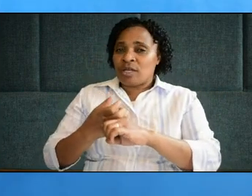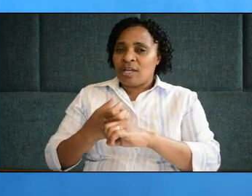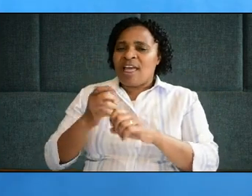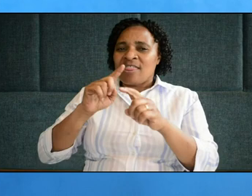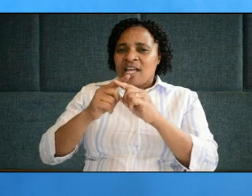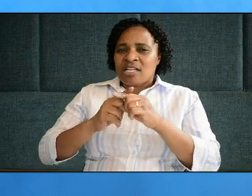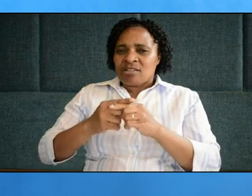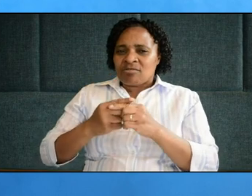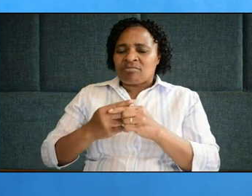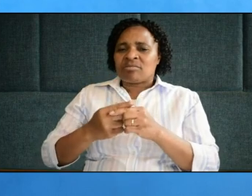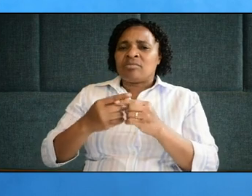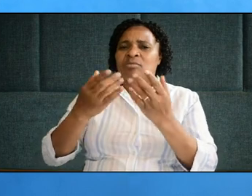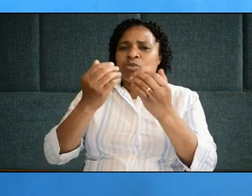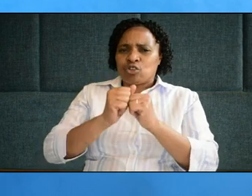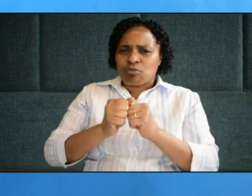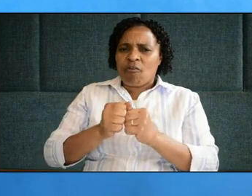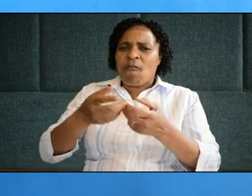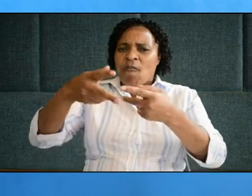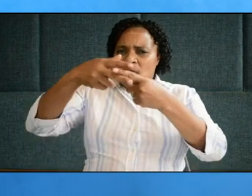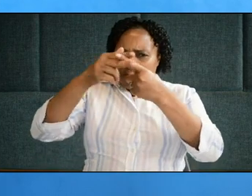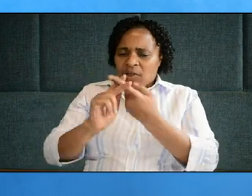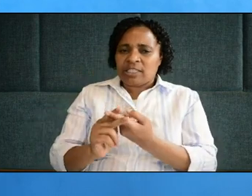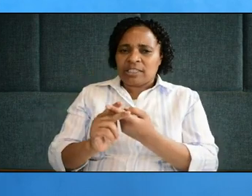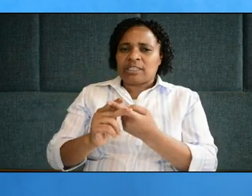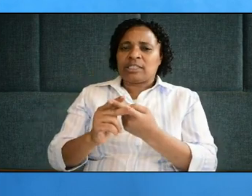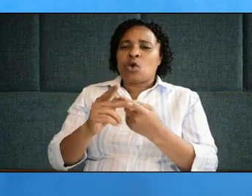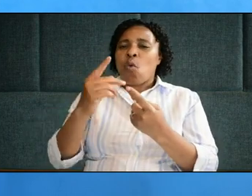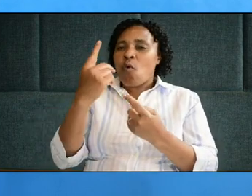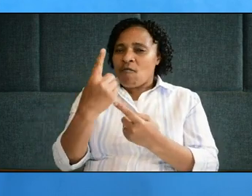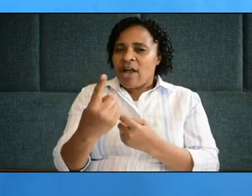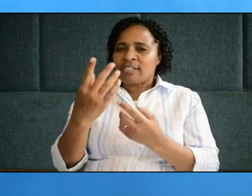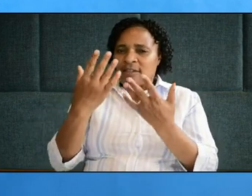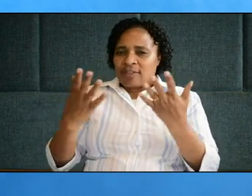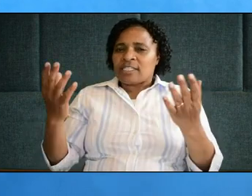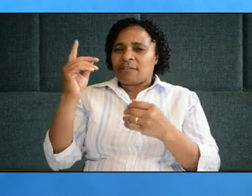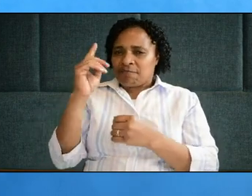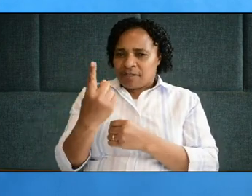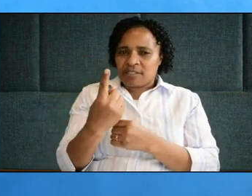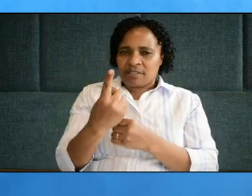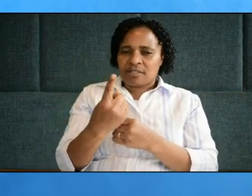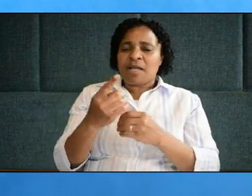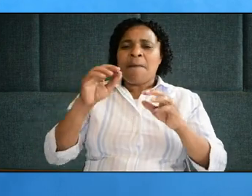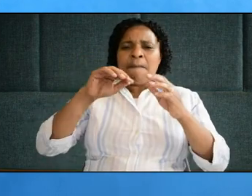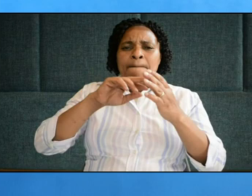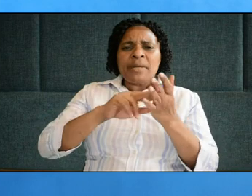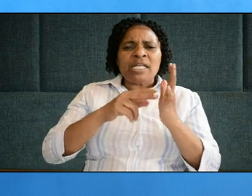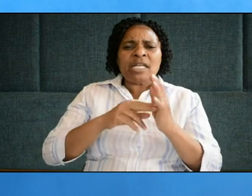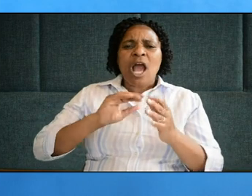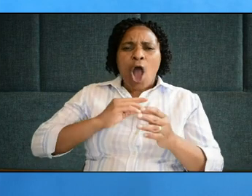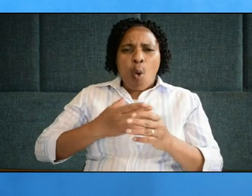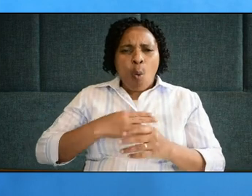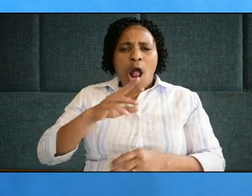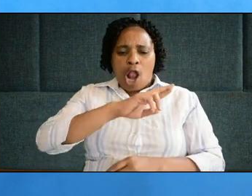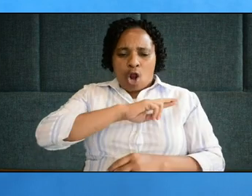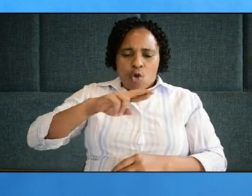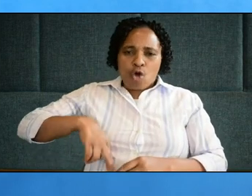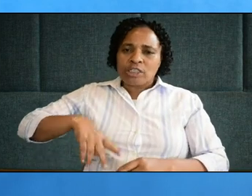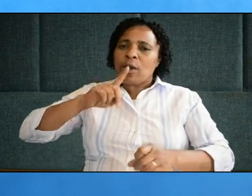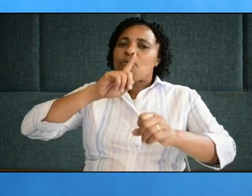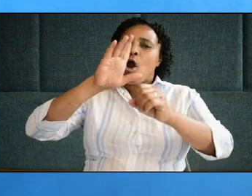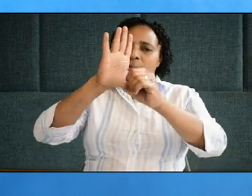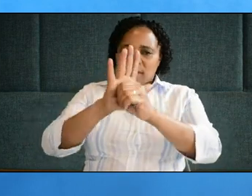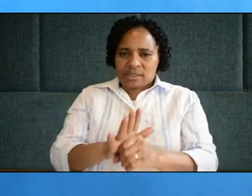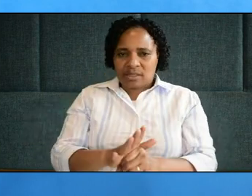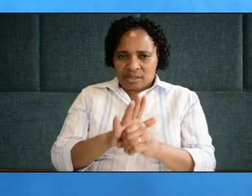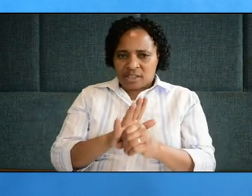curated them one by one. First things first. And that's our loyalty pledge. that we owe our